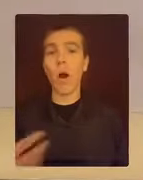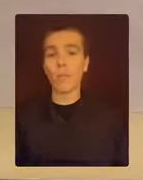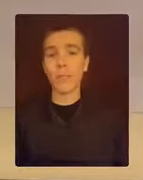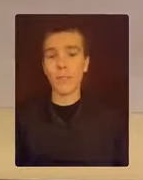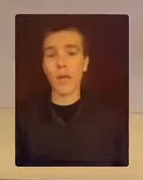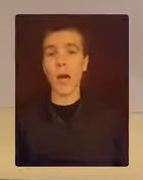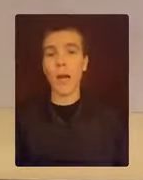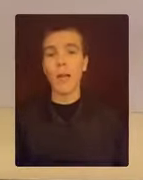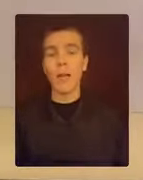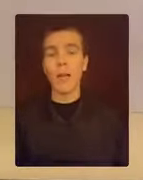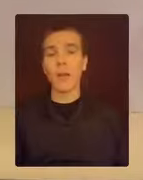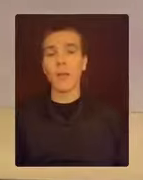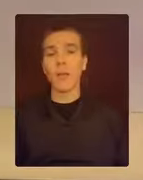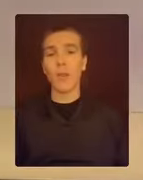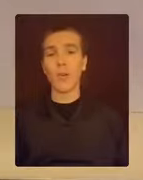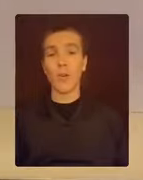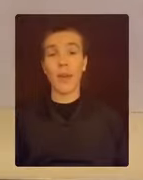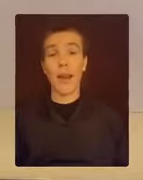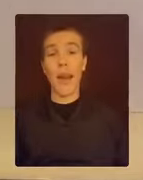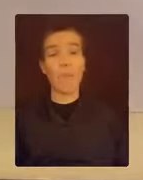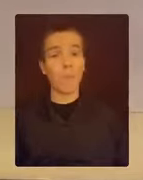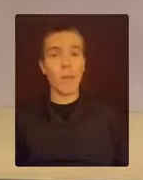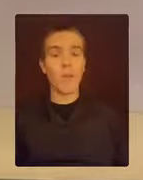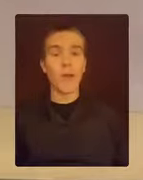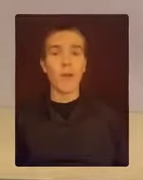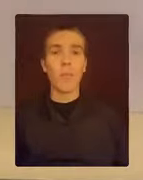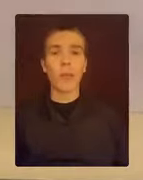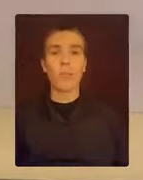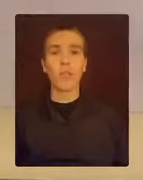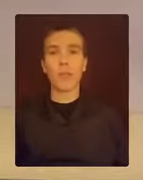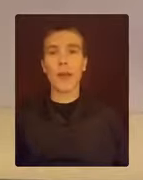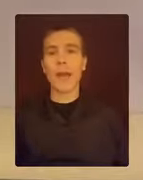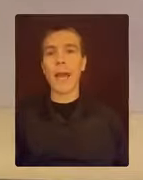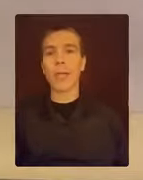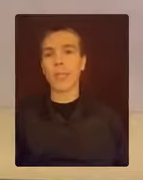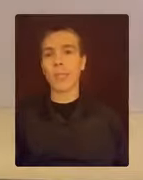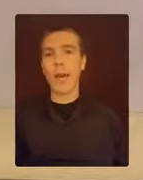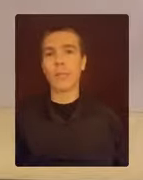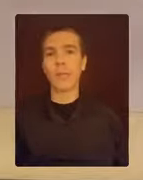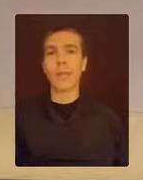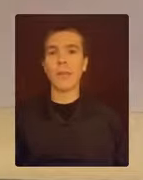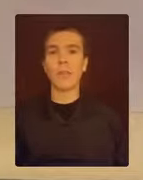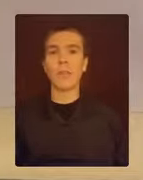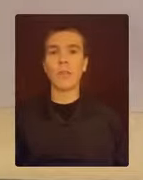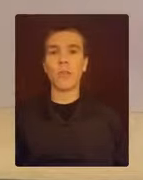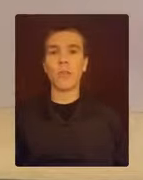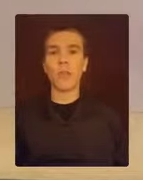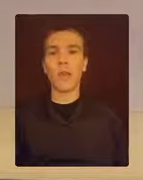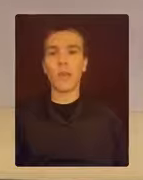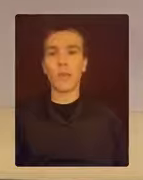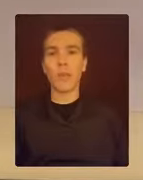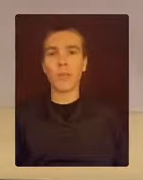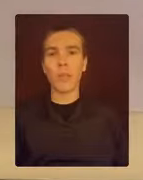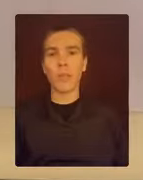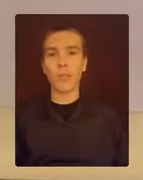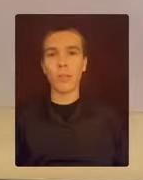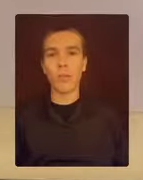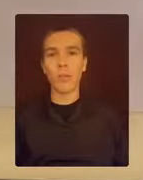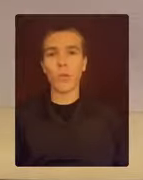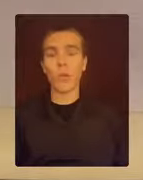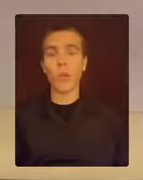more often than not. You can have them because your brain actually taps into